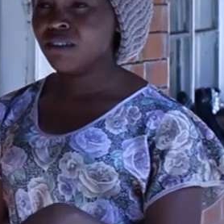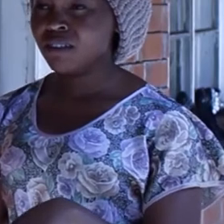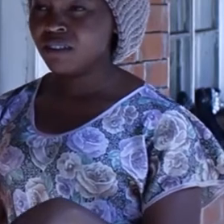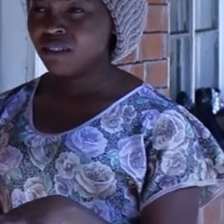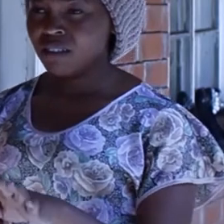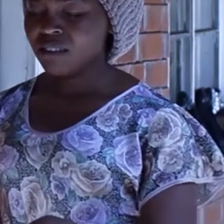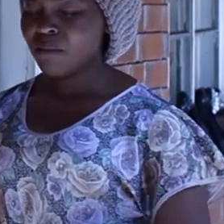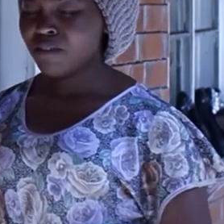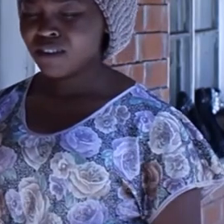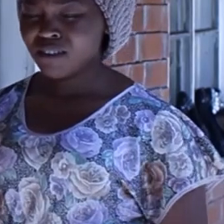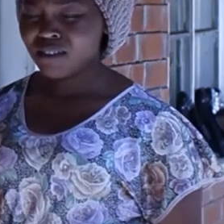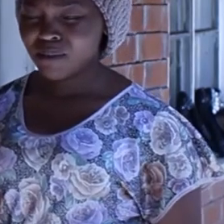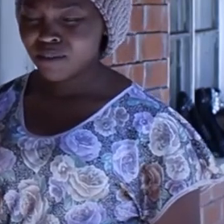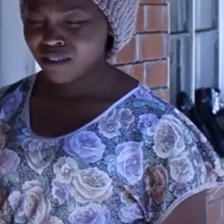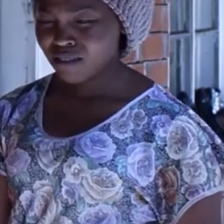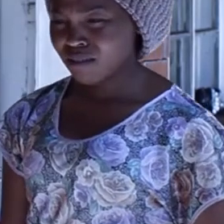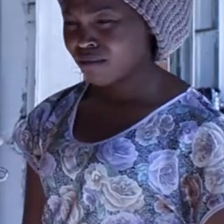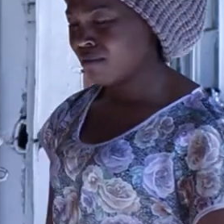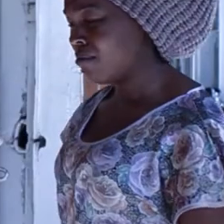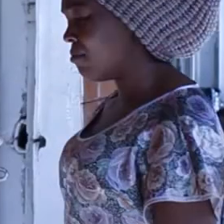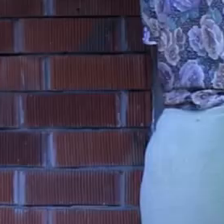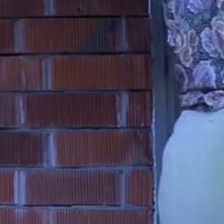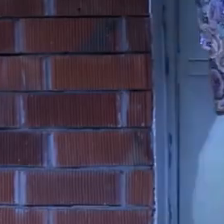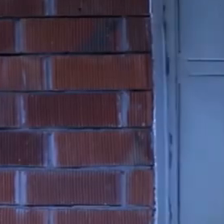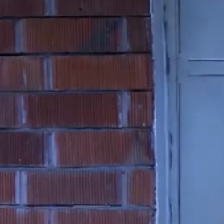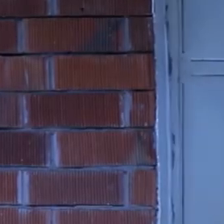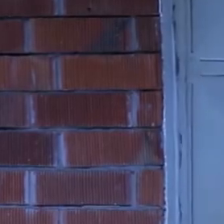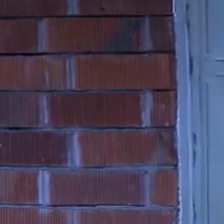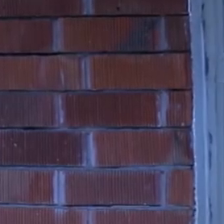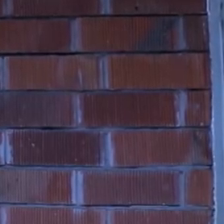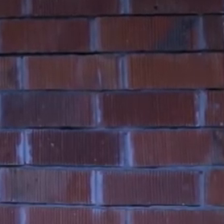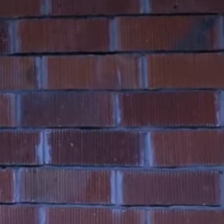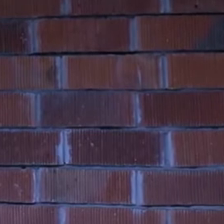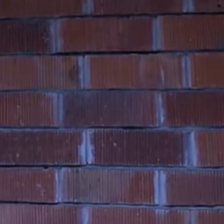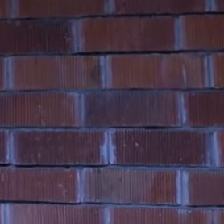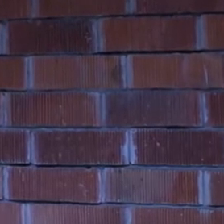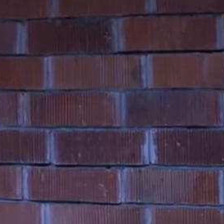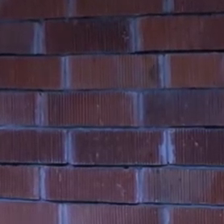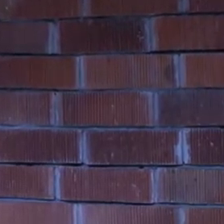mind, some of us need some rest. yourself.